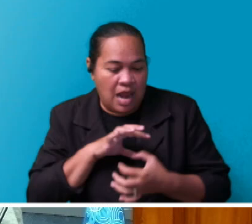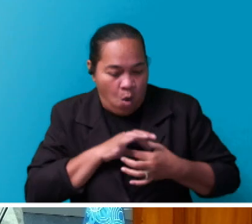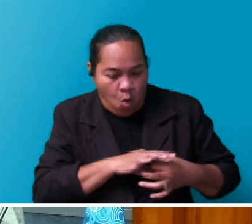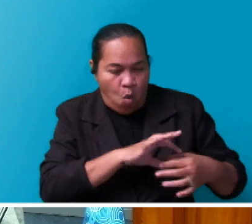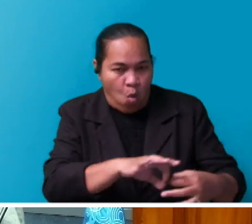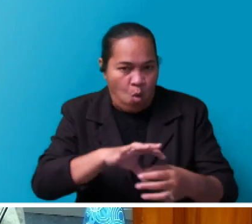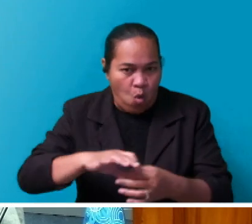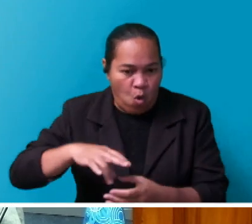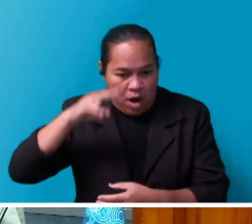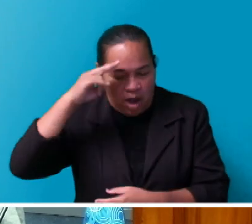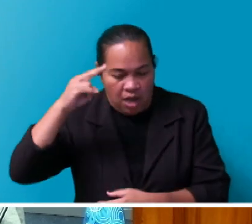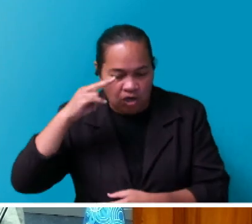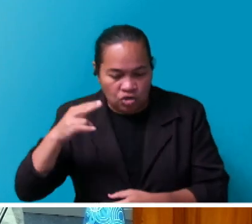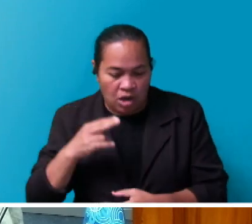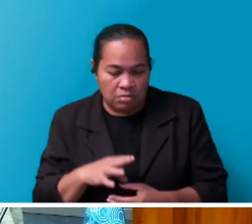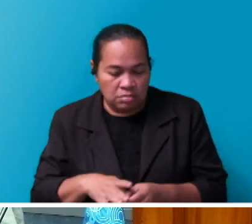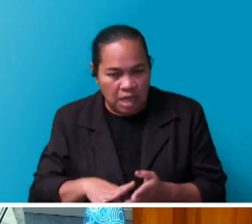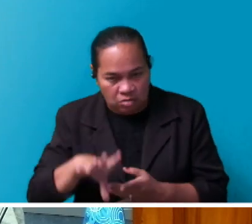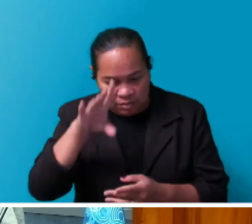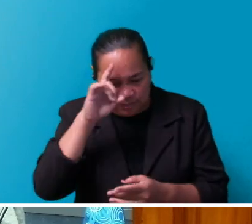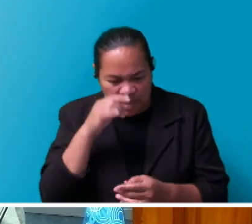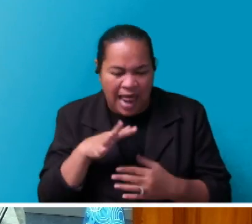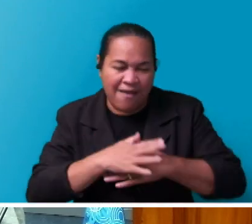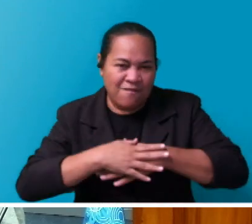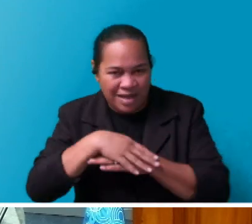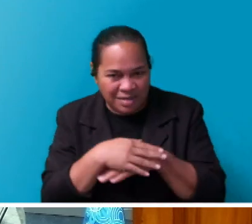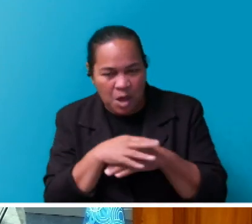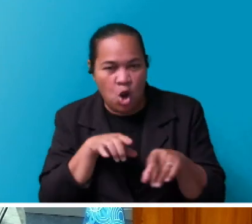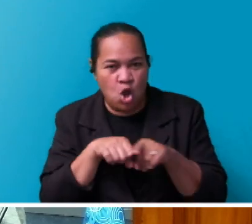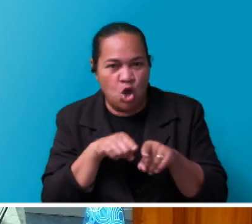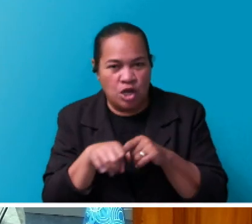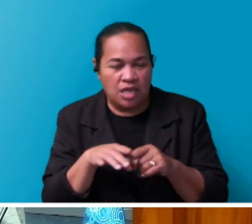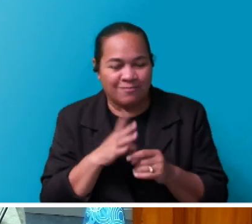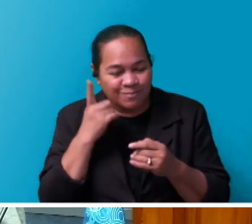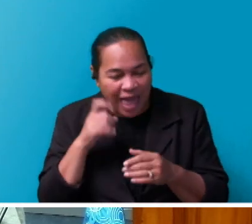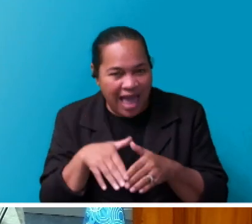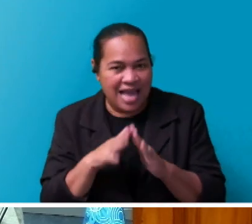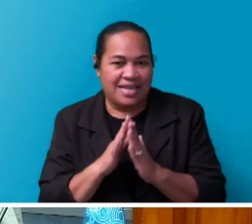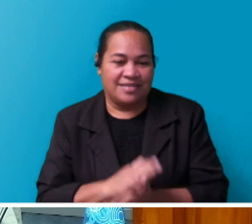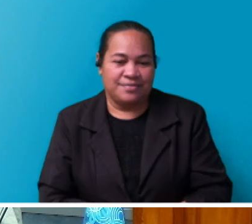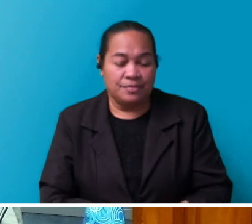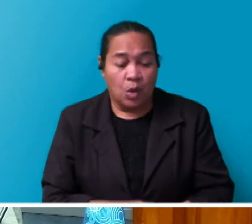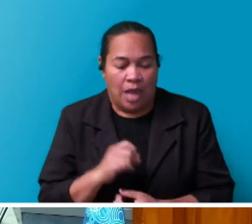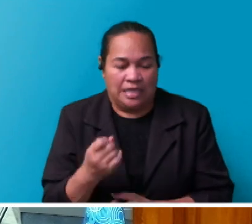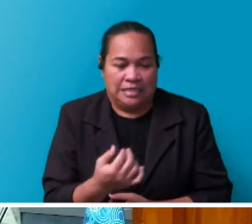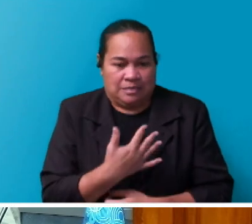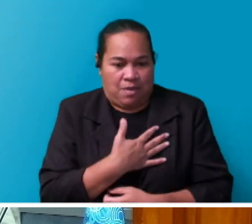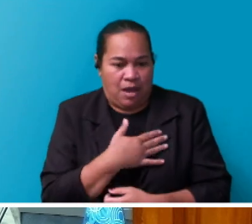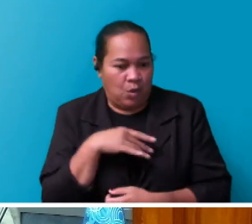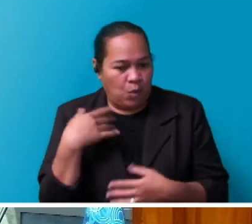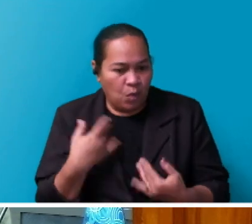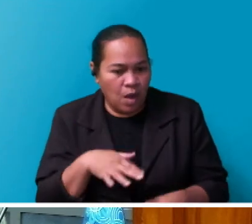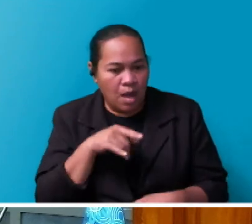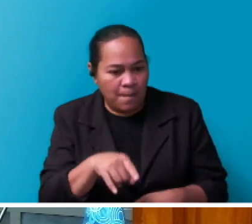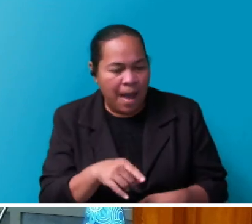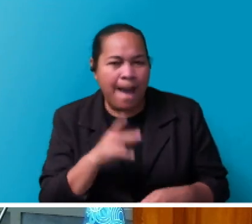including the provision of flexible learning initiatives. Mr. Speaker, sir, inspired by the innovation and resilience of Pacific